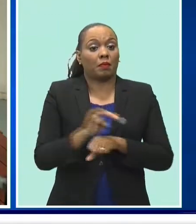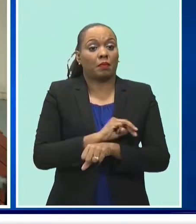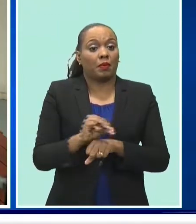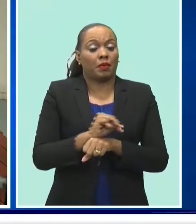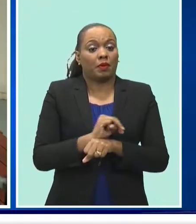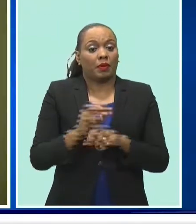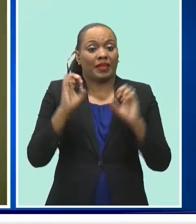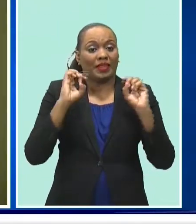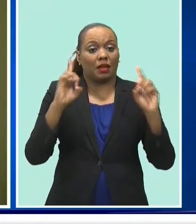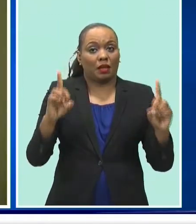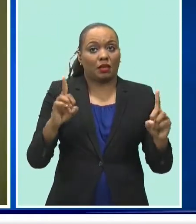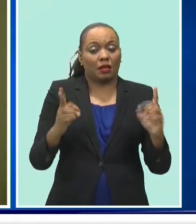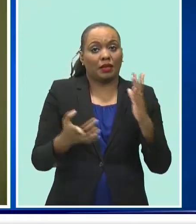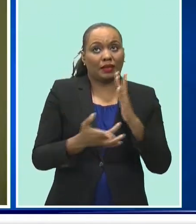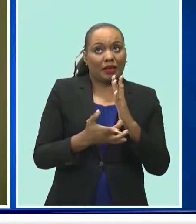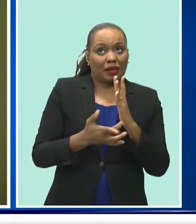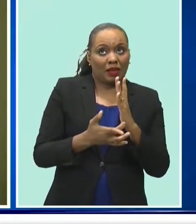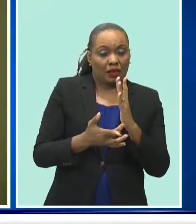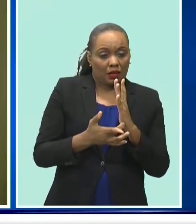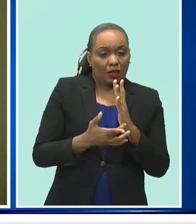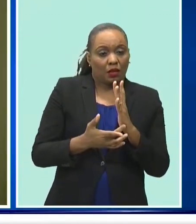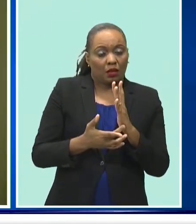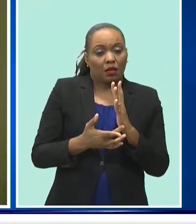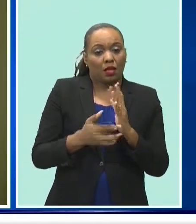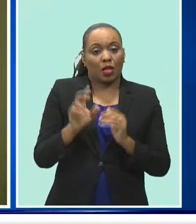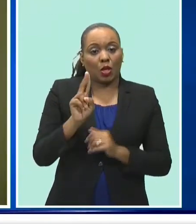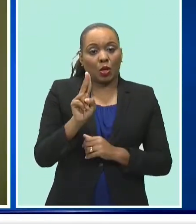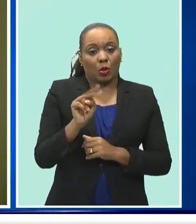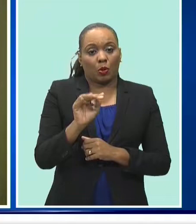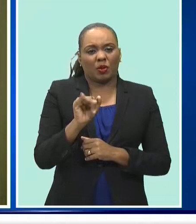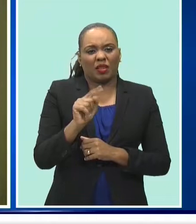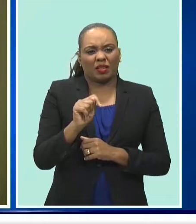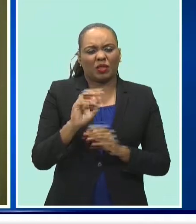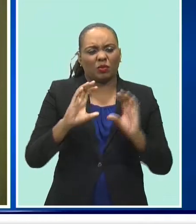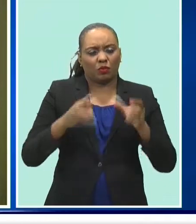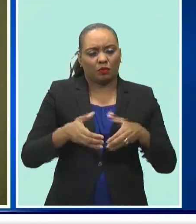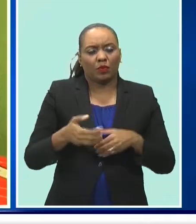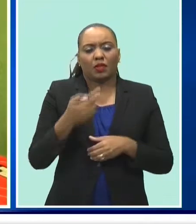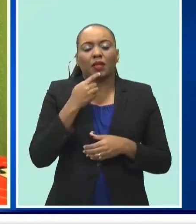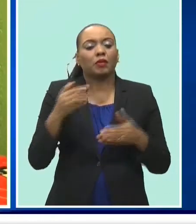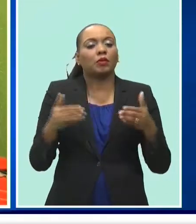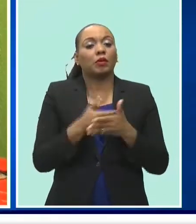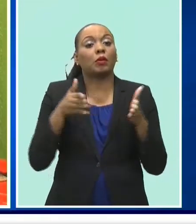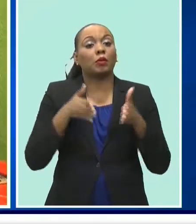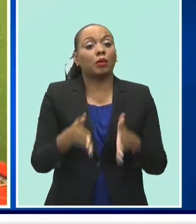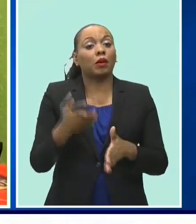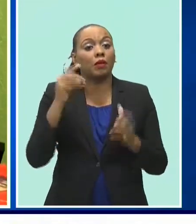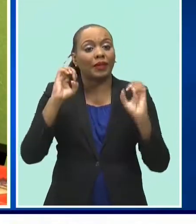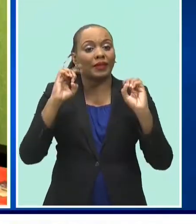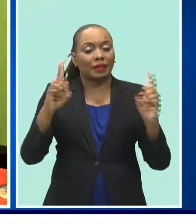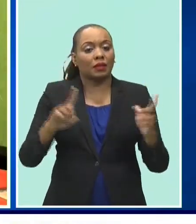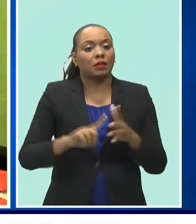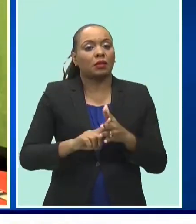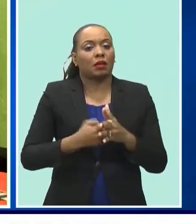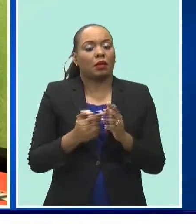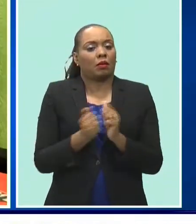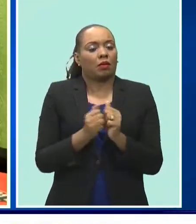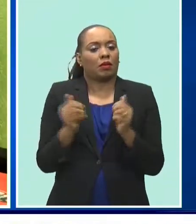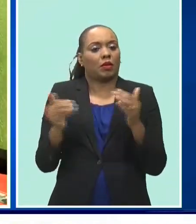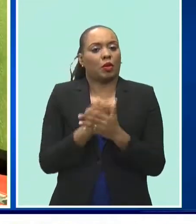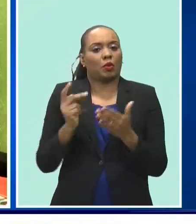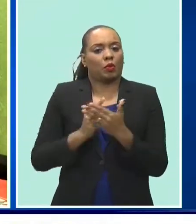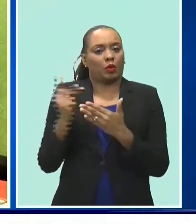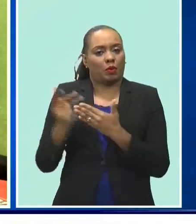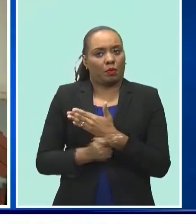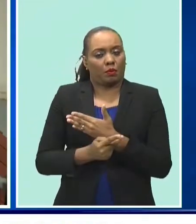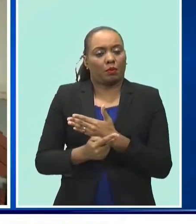Education's Information Technology Quality Assurance Unit, Junior Burgess, the new path for education has started with a pilot program. Right